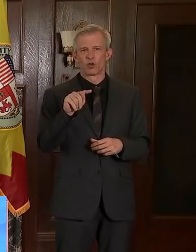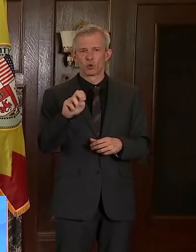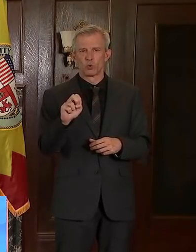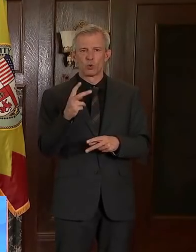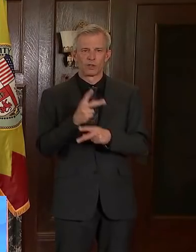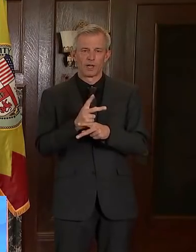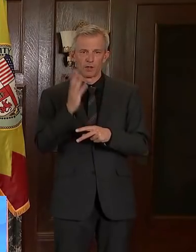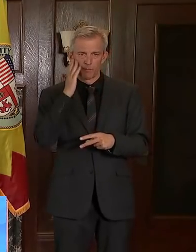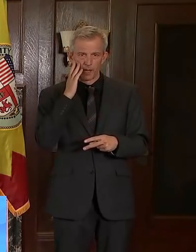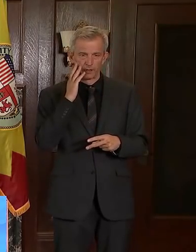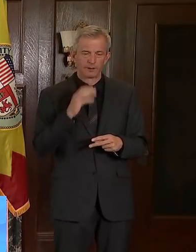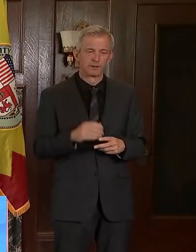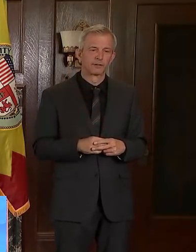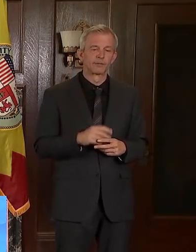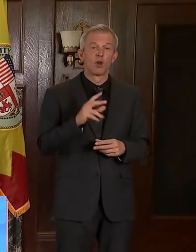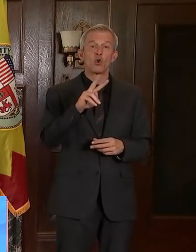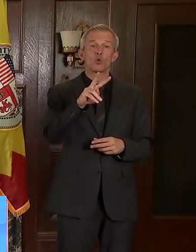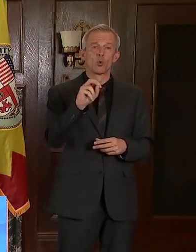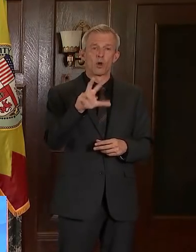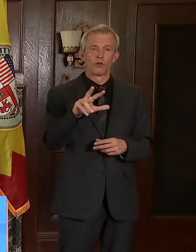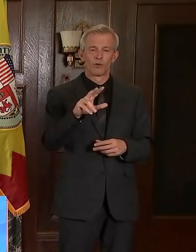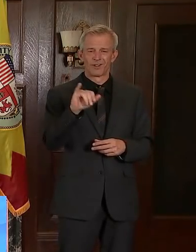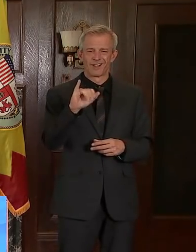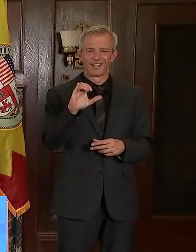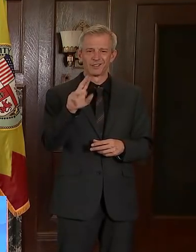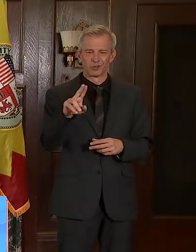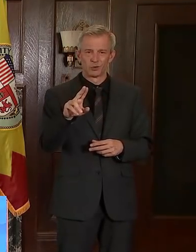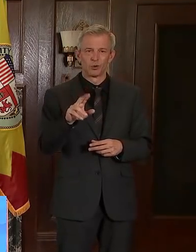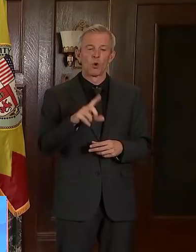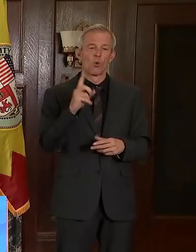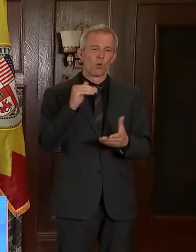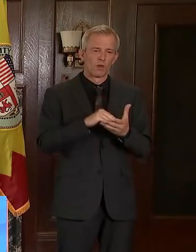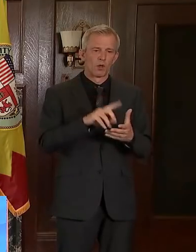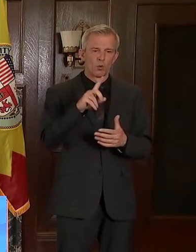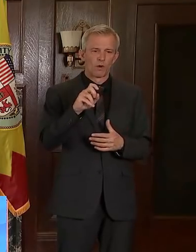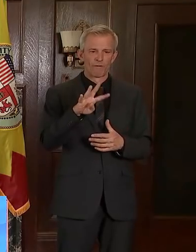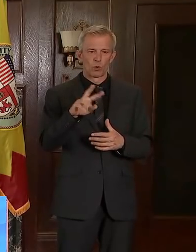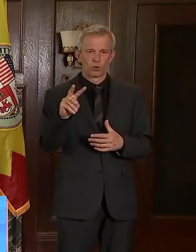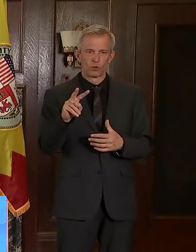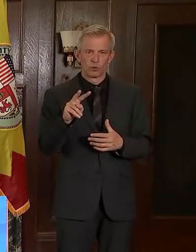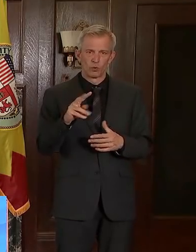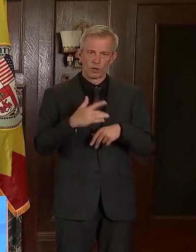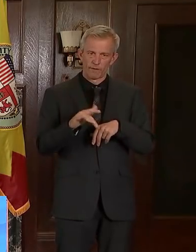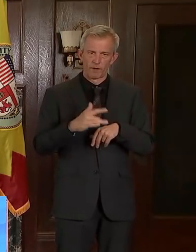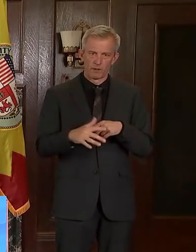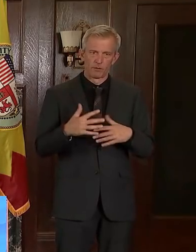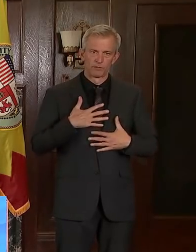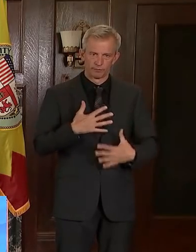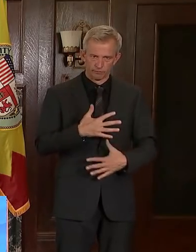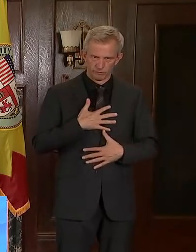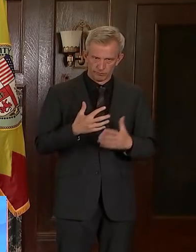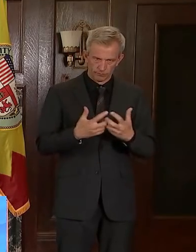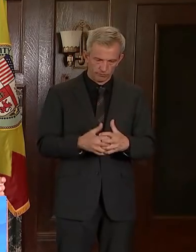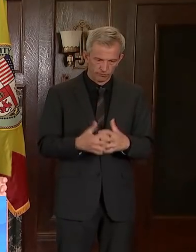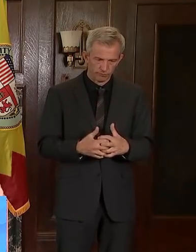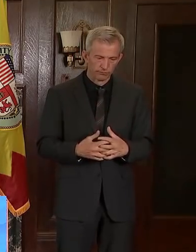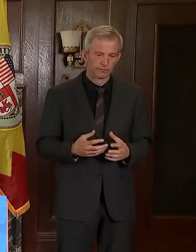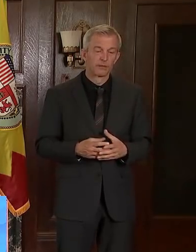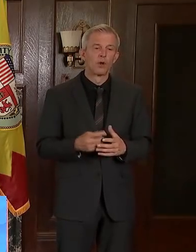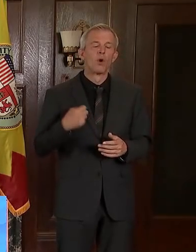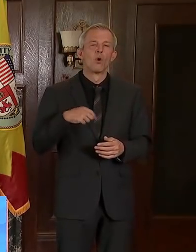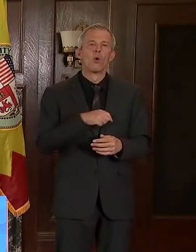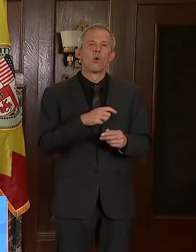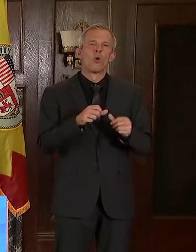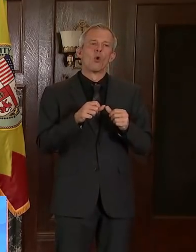there's 203 ICU beds, and 1,142 available ventilators. We continue to